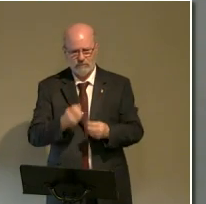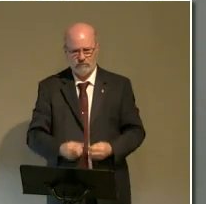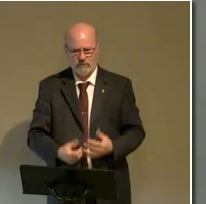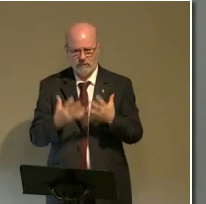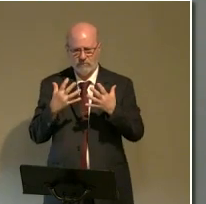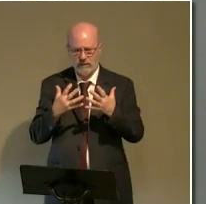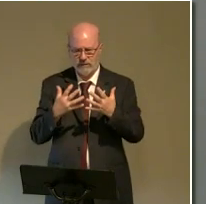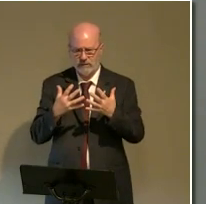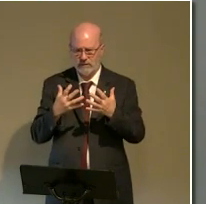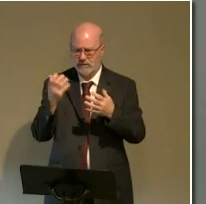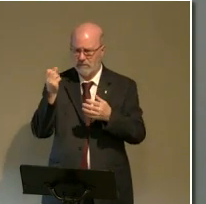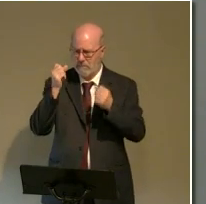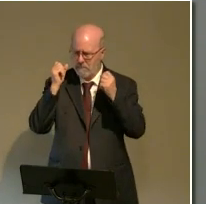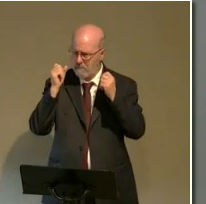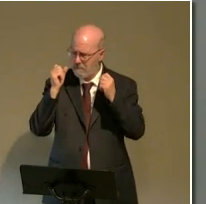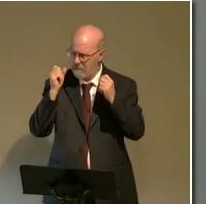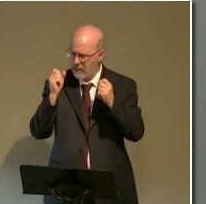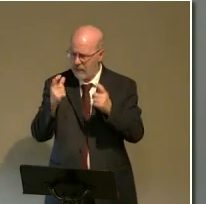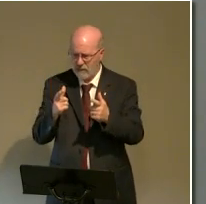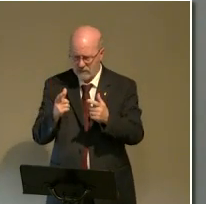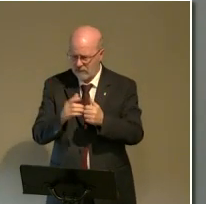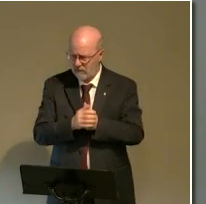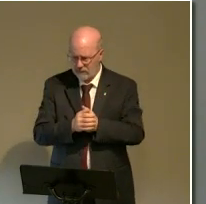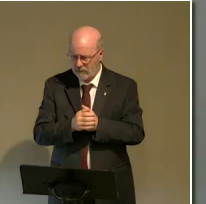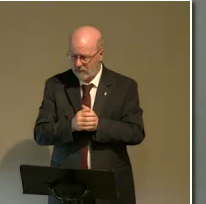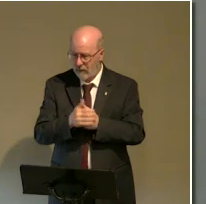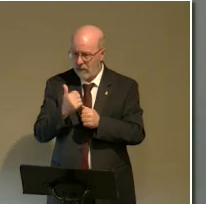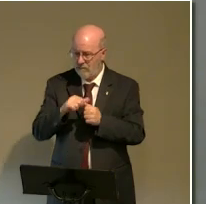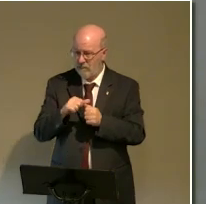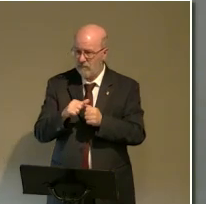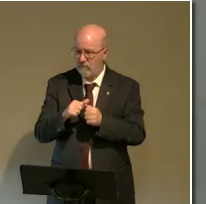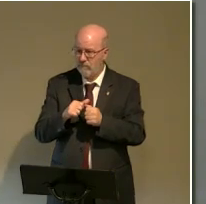unbelievable. It's really unbelievable. I remember,